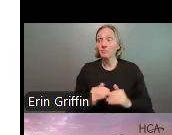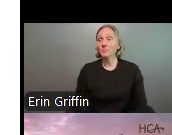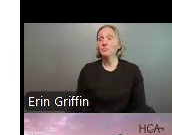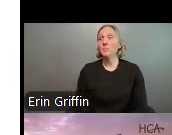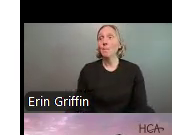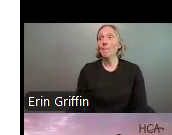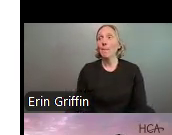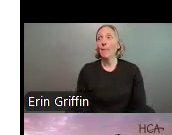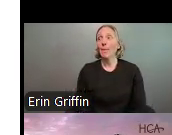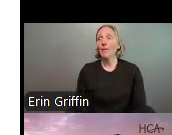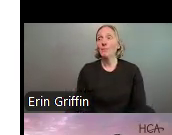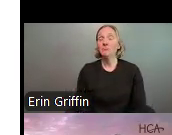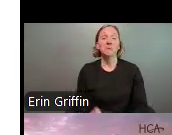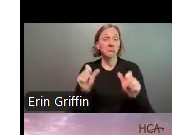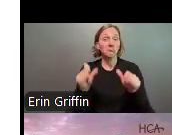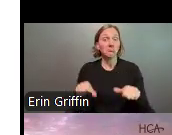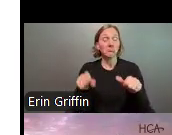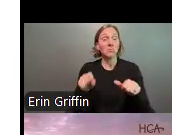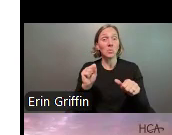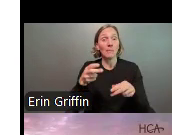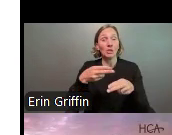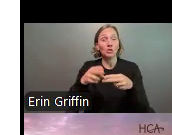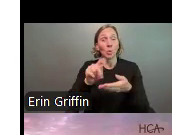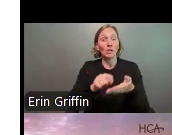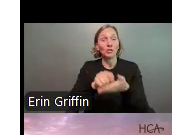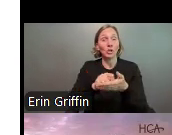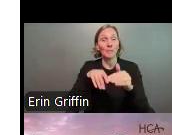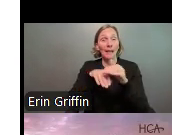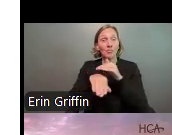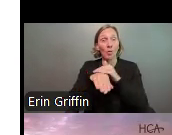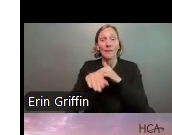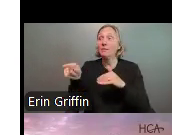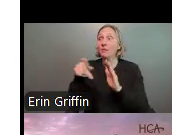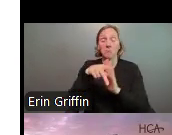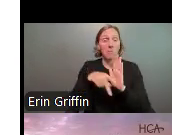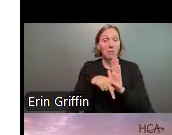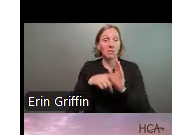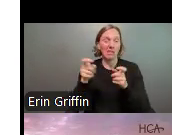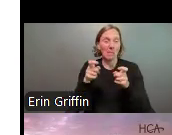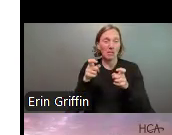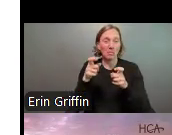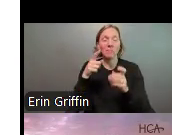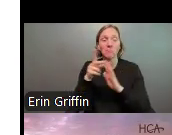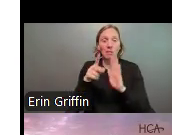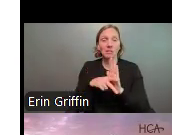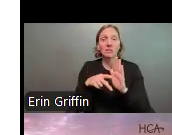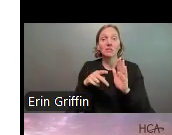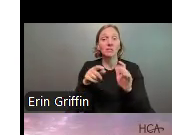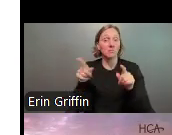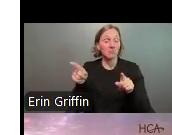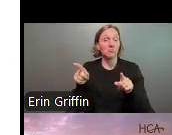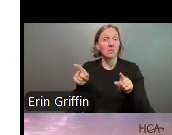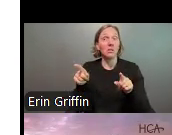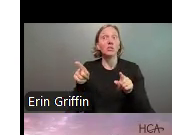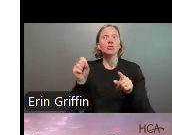We do have a short-term enrollment management policy. This policy is in place right now to address individuals who were otherwise